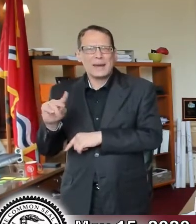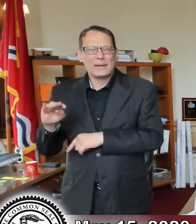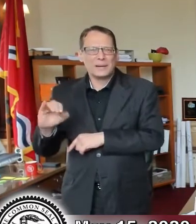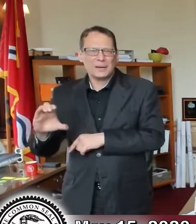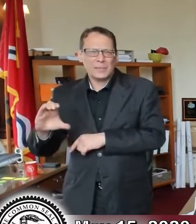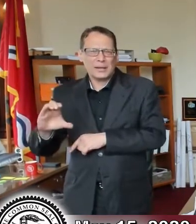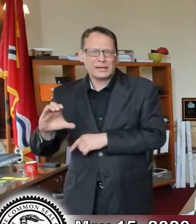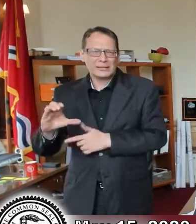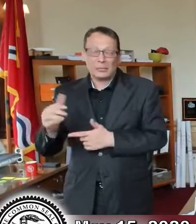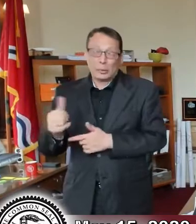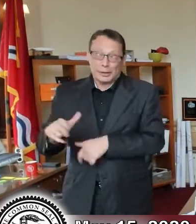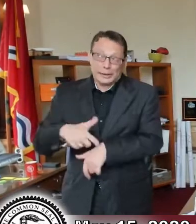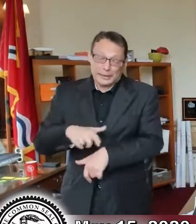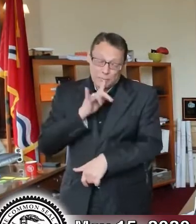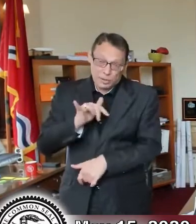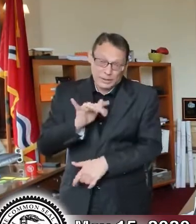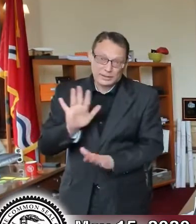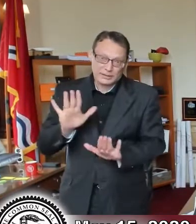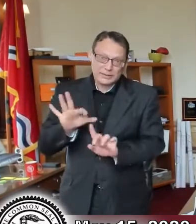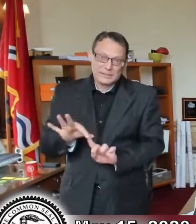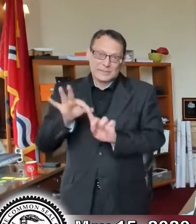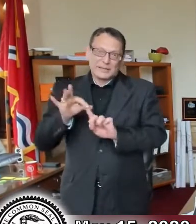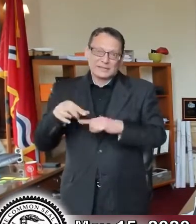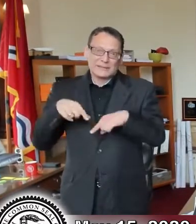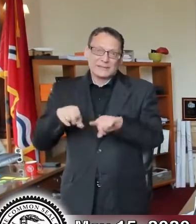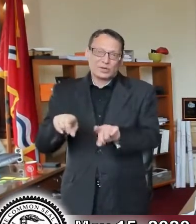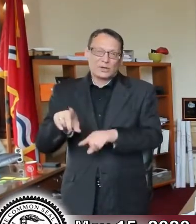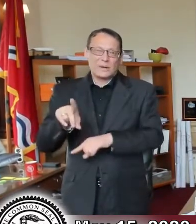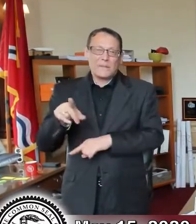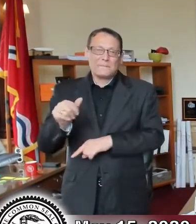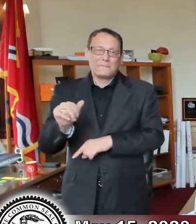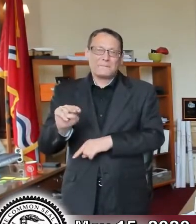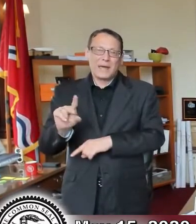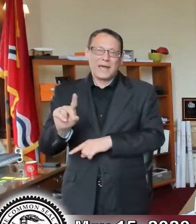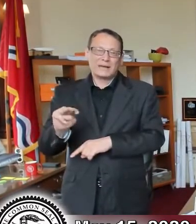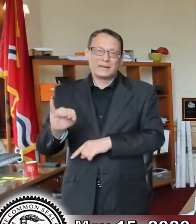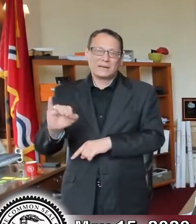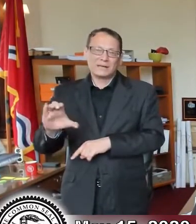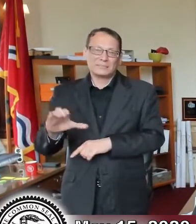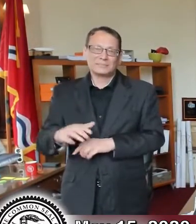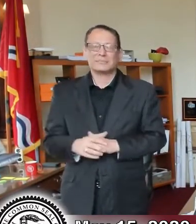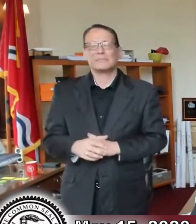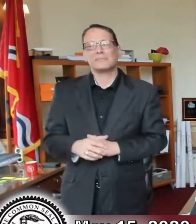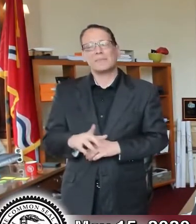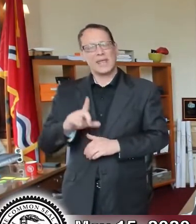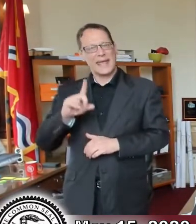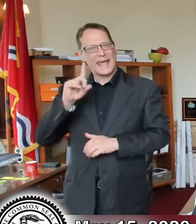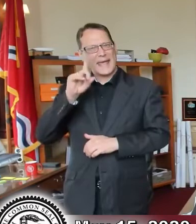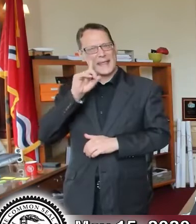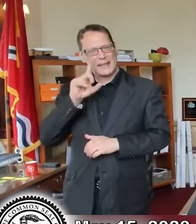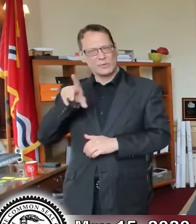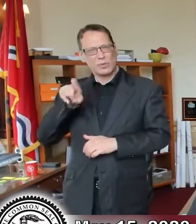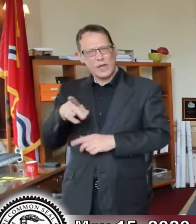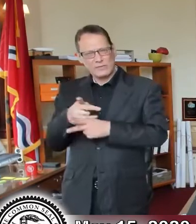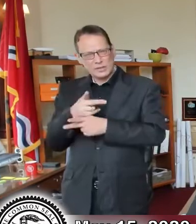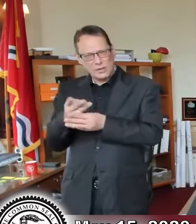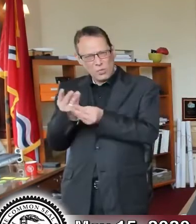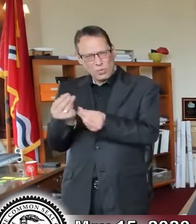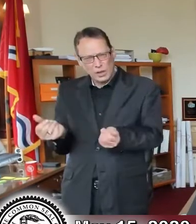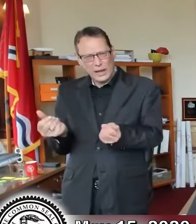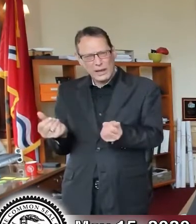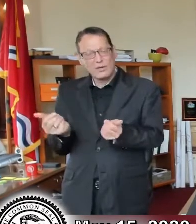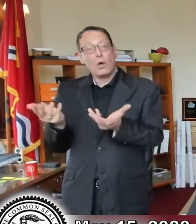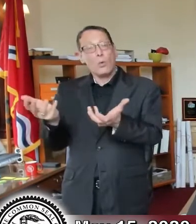is, or any time, but certainly during a pandemic. So I think that this is something that's going to have to get worked out. We want